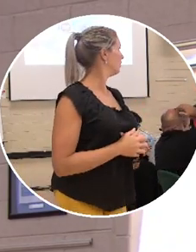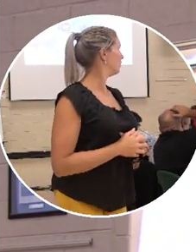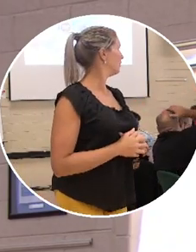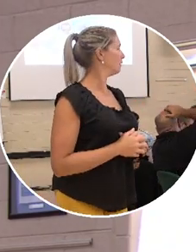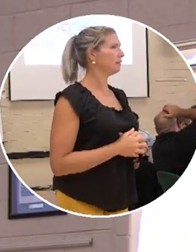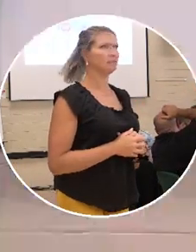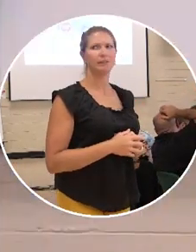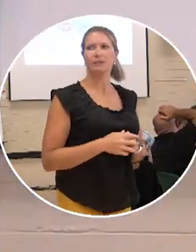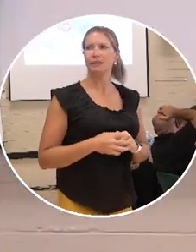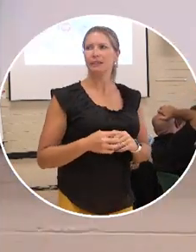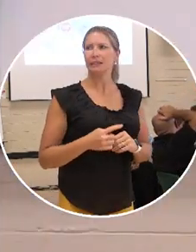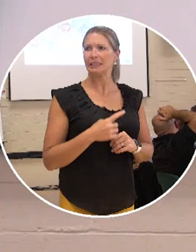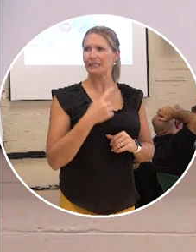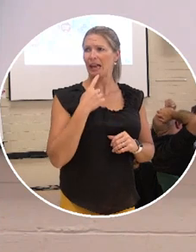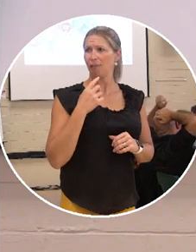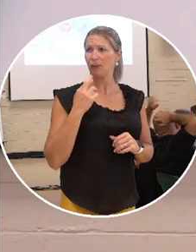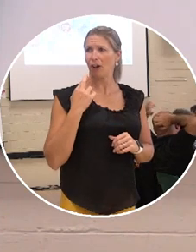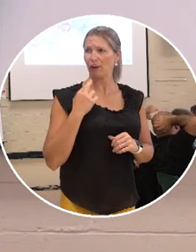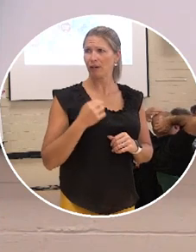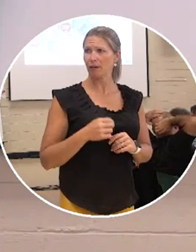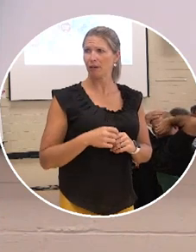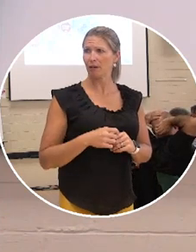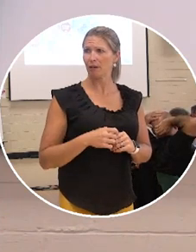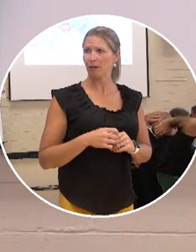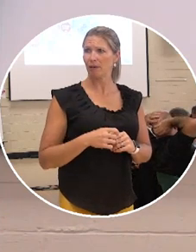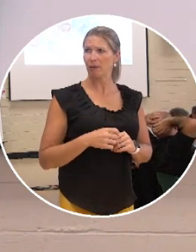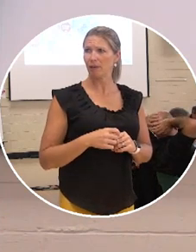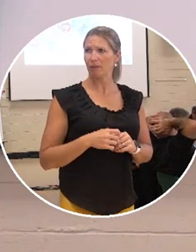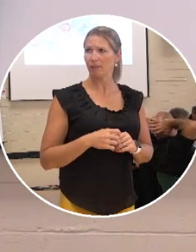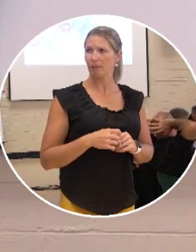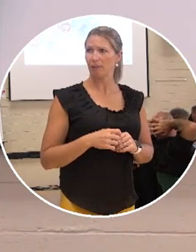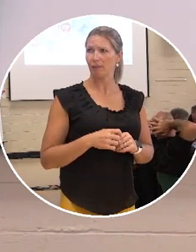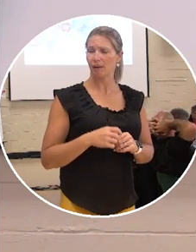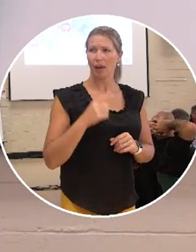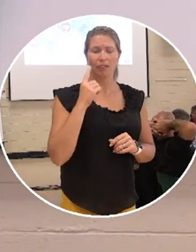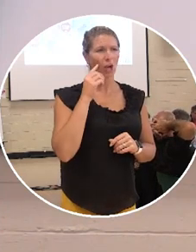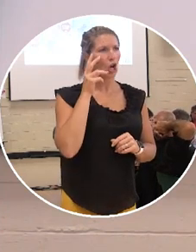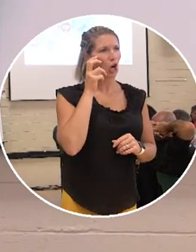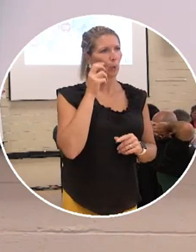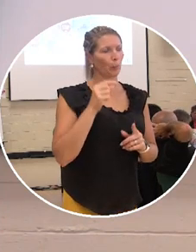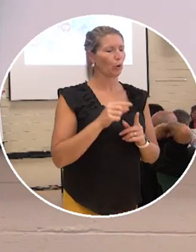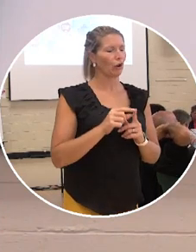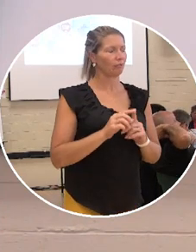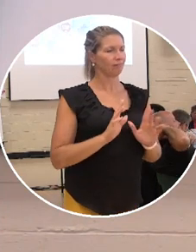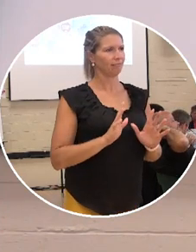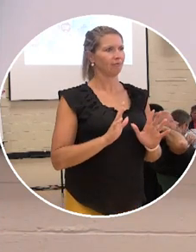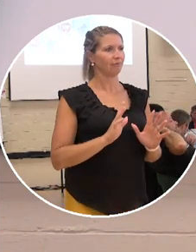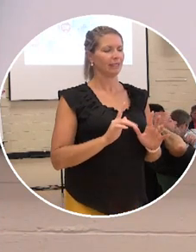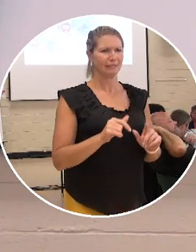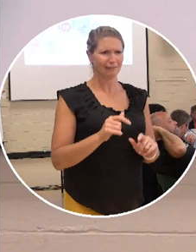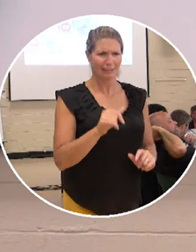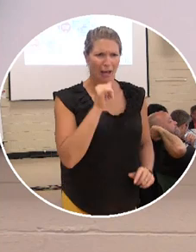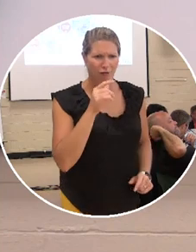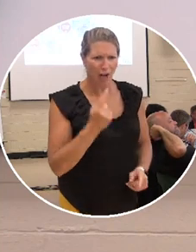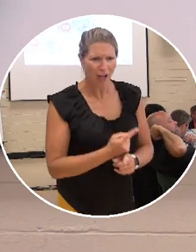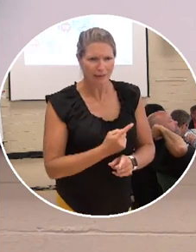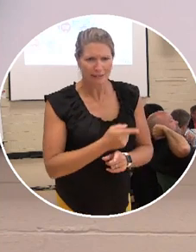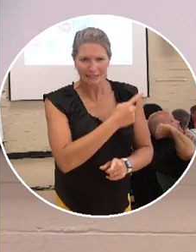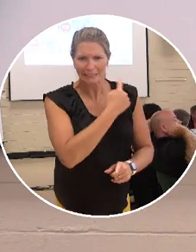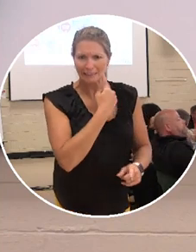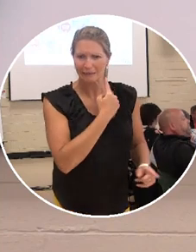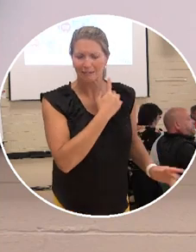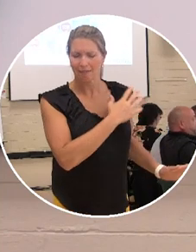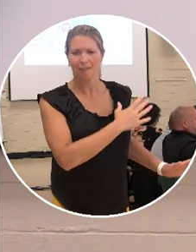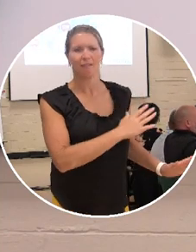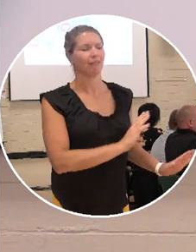We're now going to move on. All right, so the next order of business in our normal process is I'm going to entertain a motion